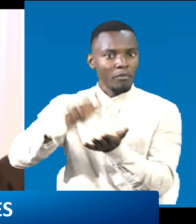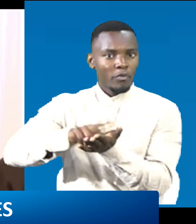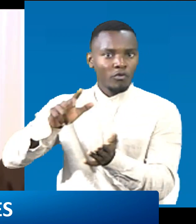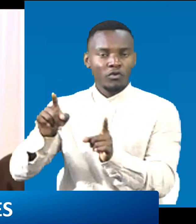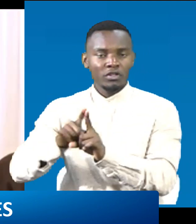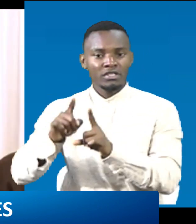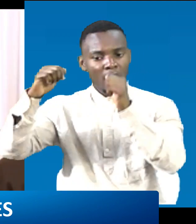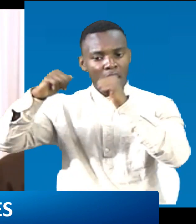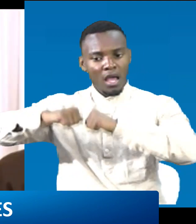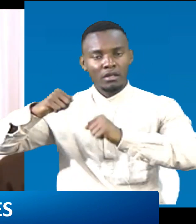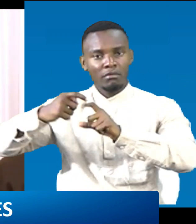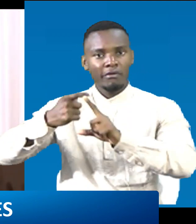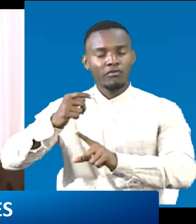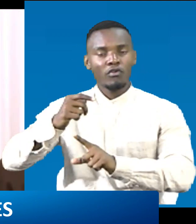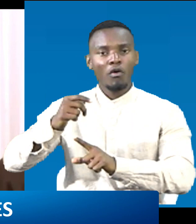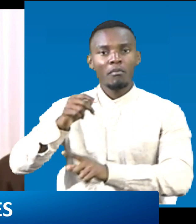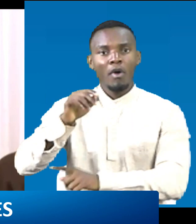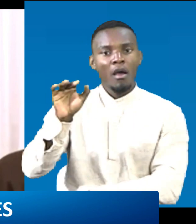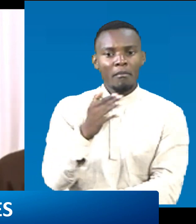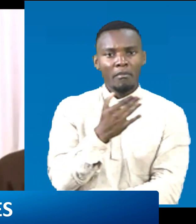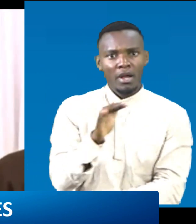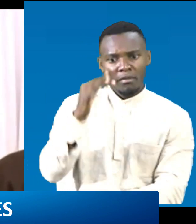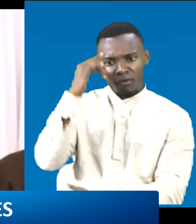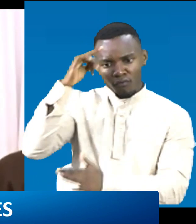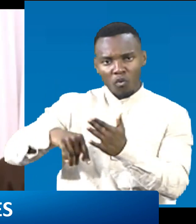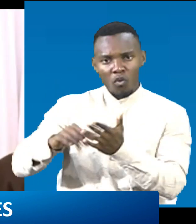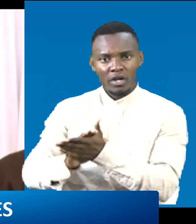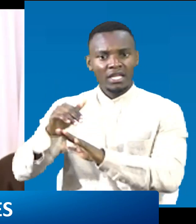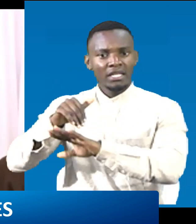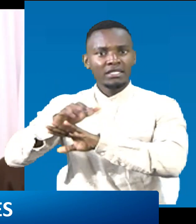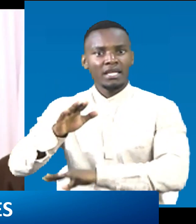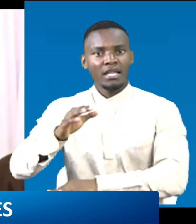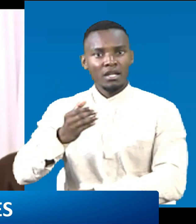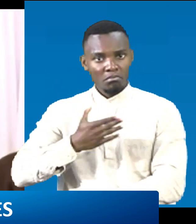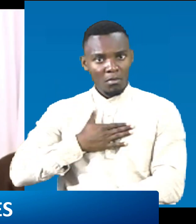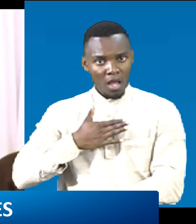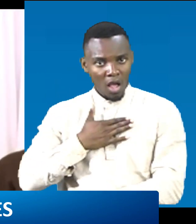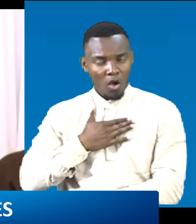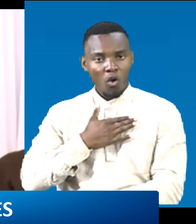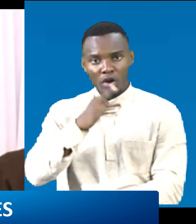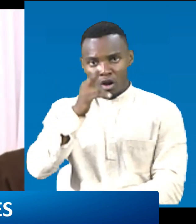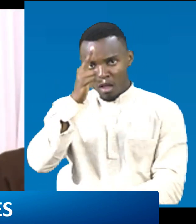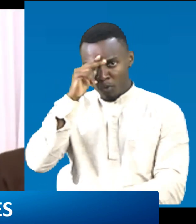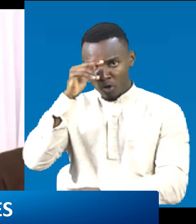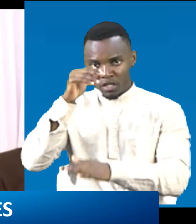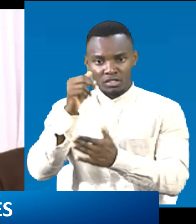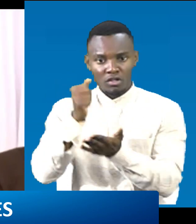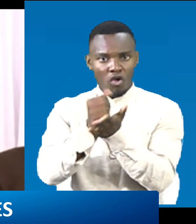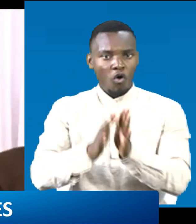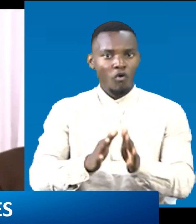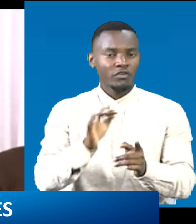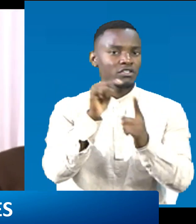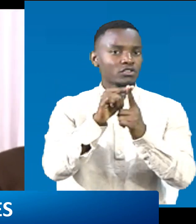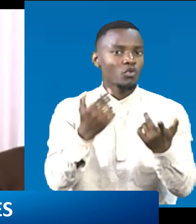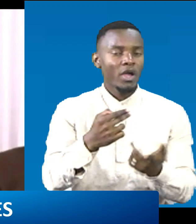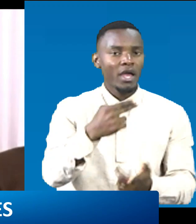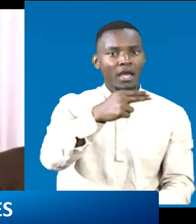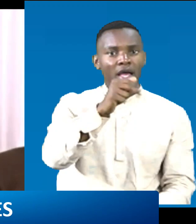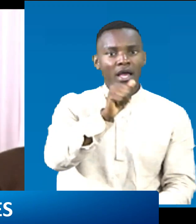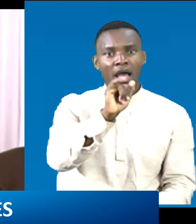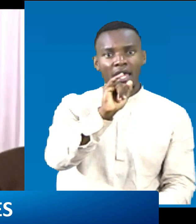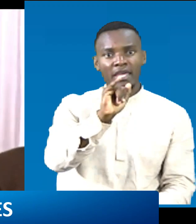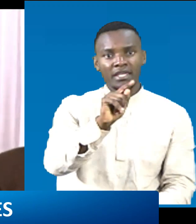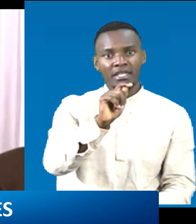and Parliament for deployment of our police officers to the country of Haiti. We shall